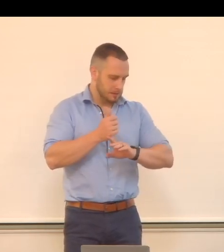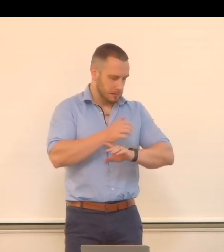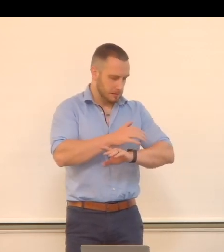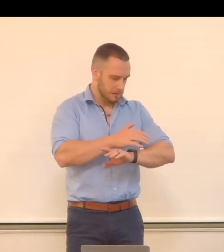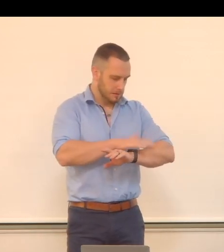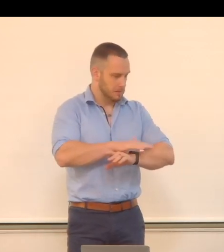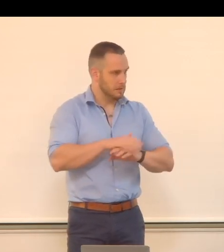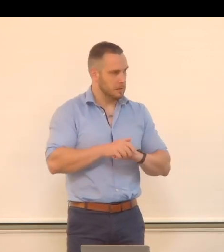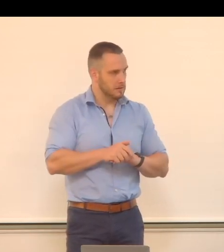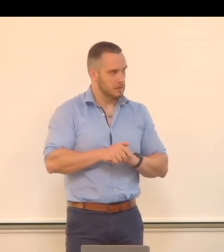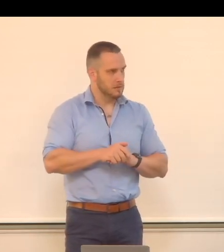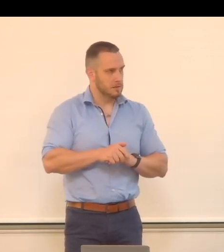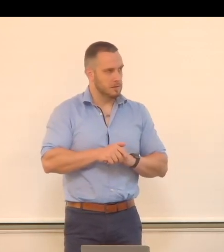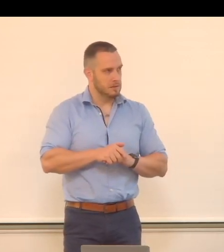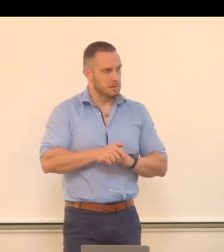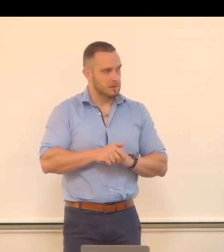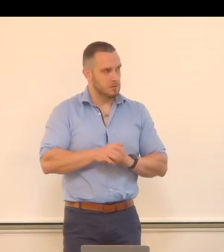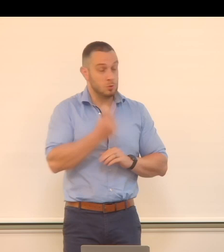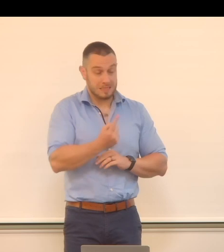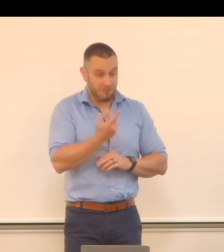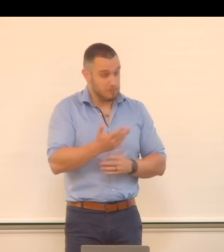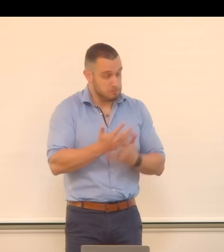academic analogs that you've been on, but you've been on